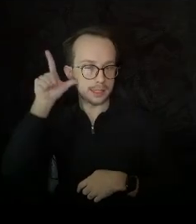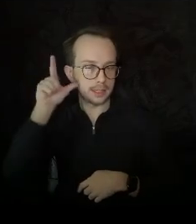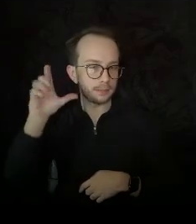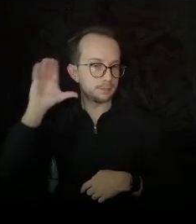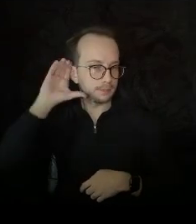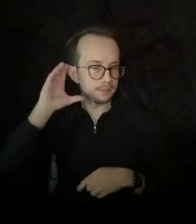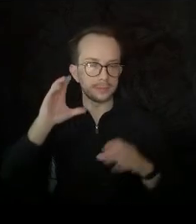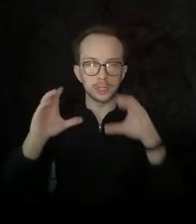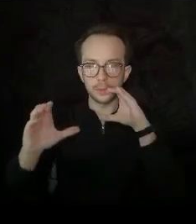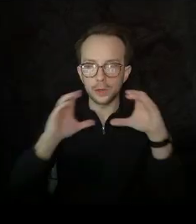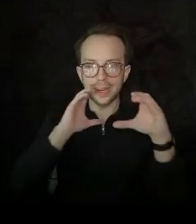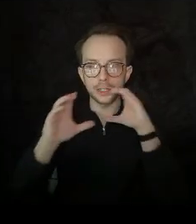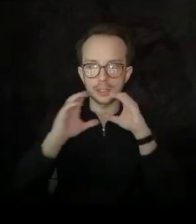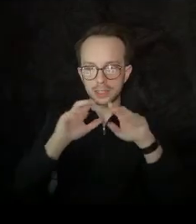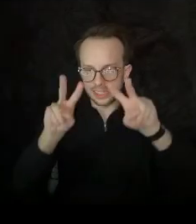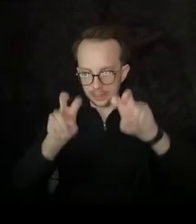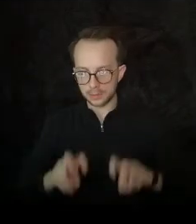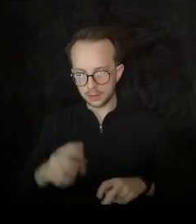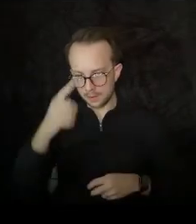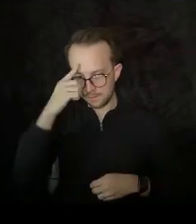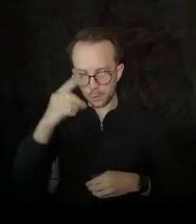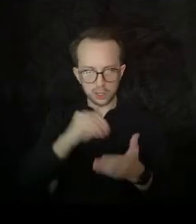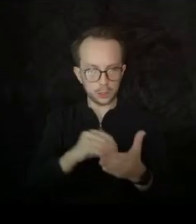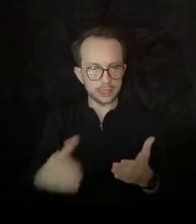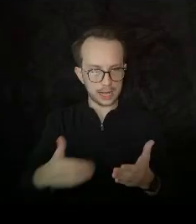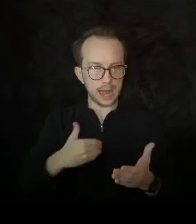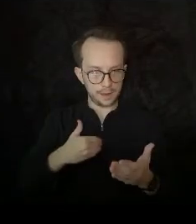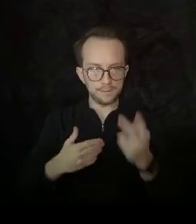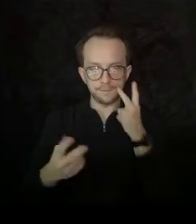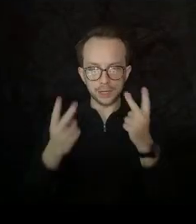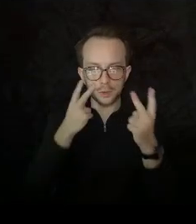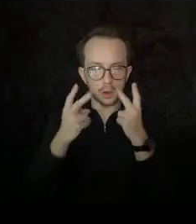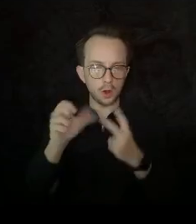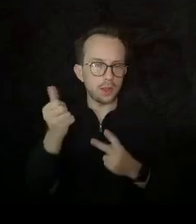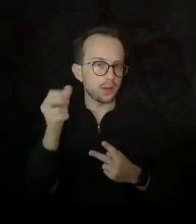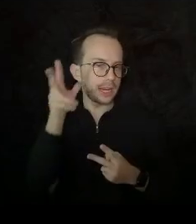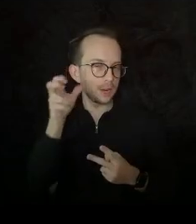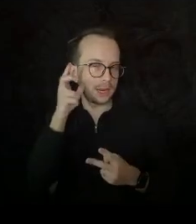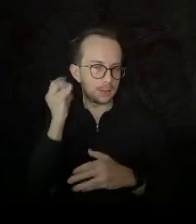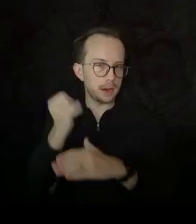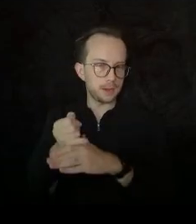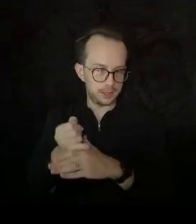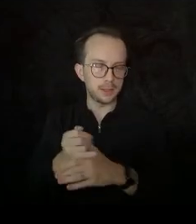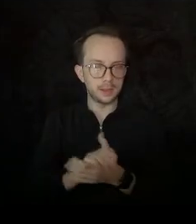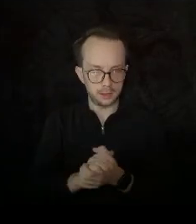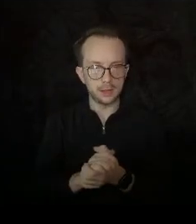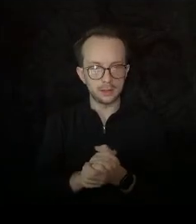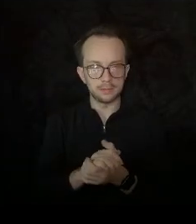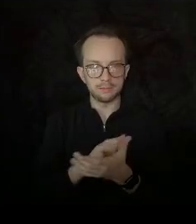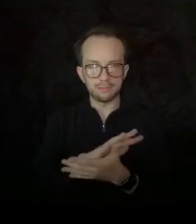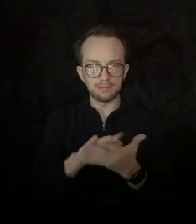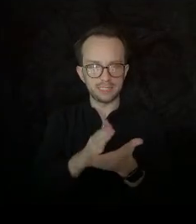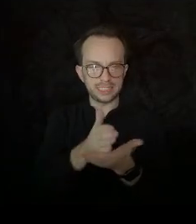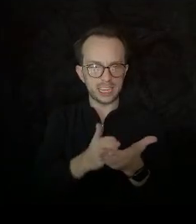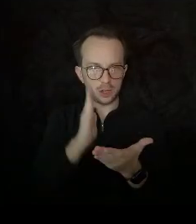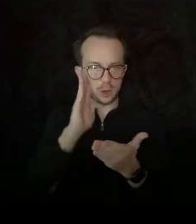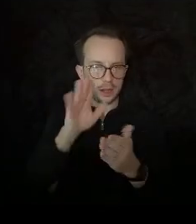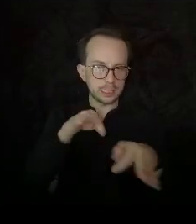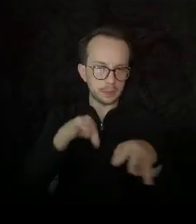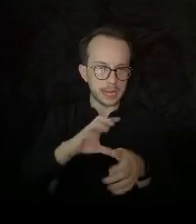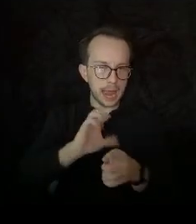with visual or hearing impairments. These sections will explain how these impairments affect a child's learning.